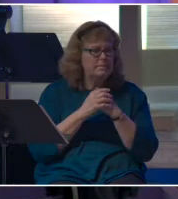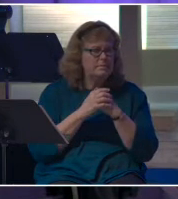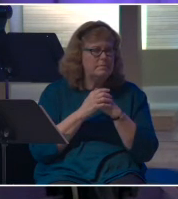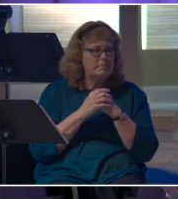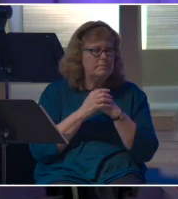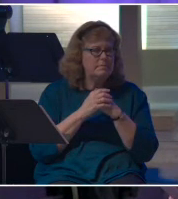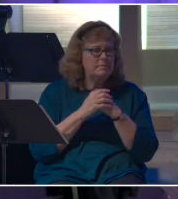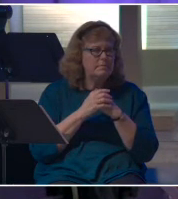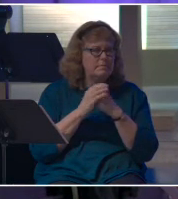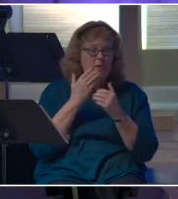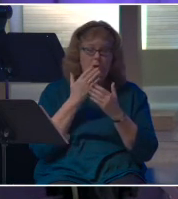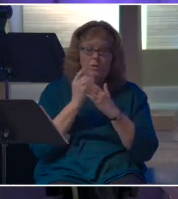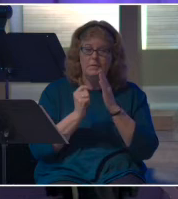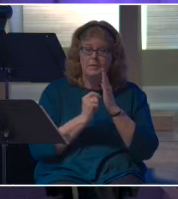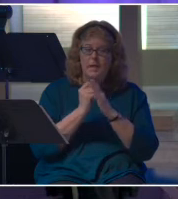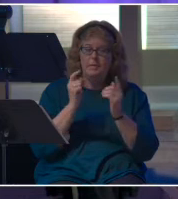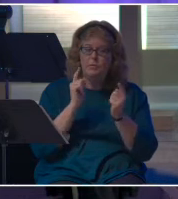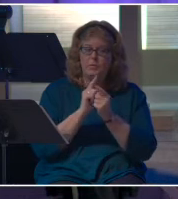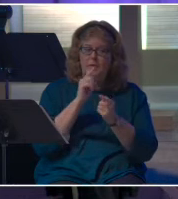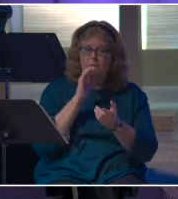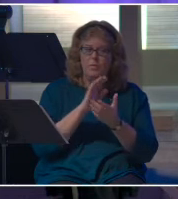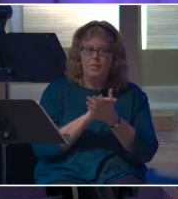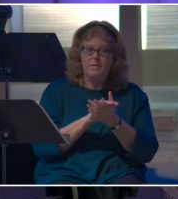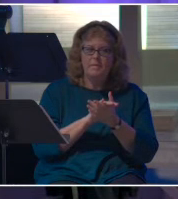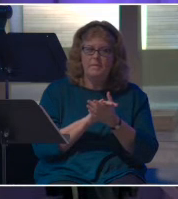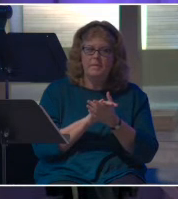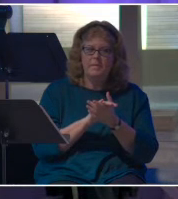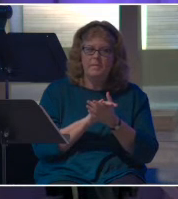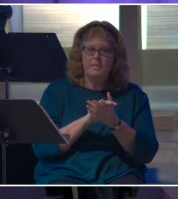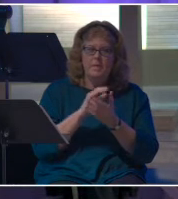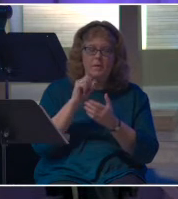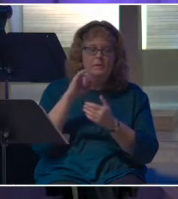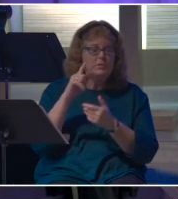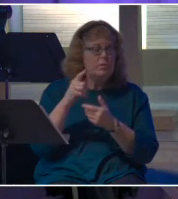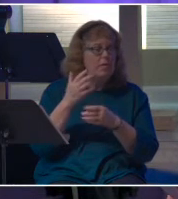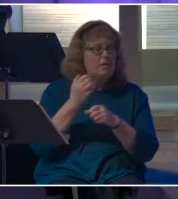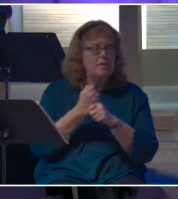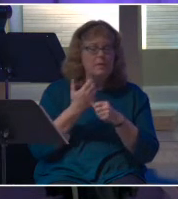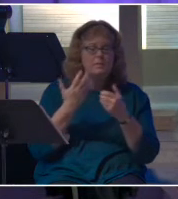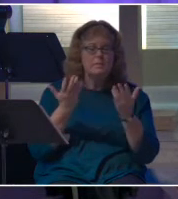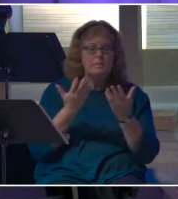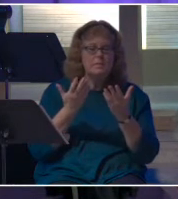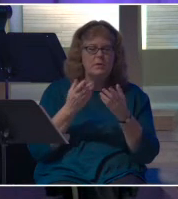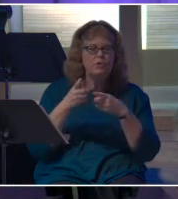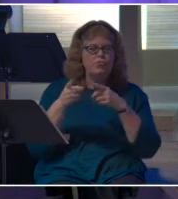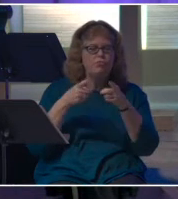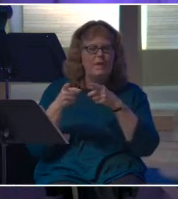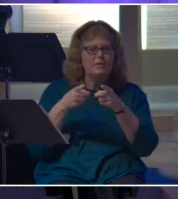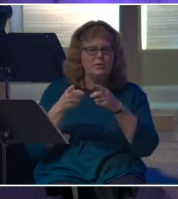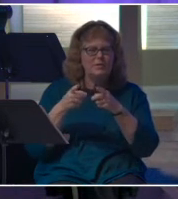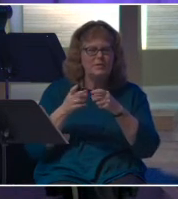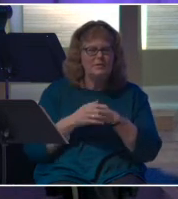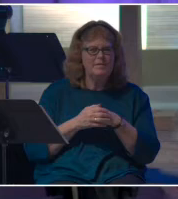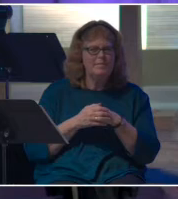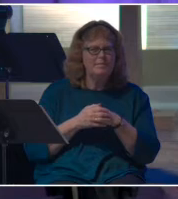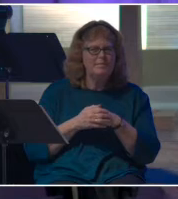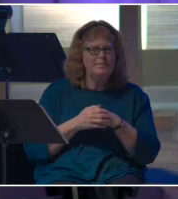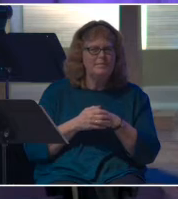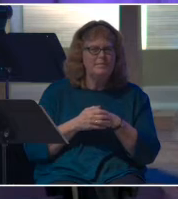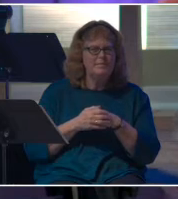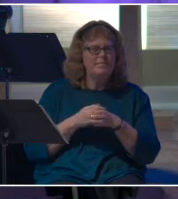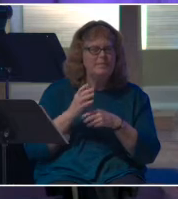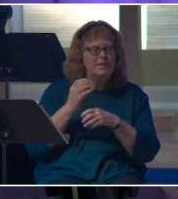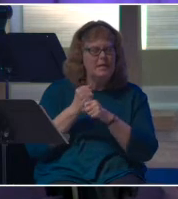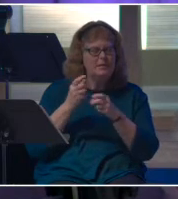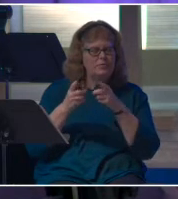It's a good time to meet a wife. What does Saul get? Directions. That's what he